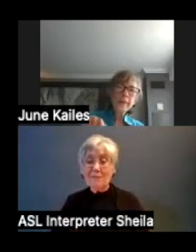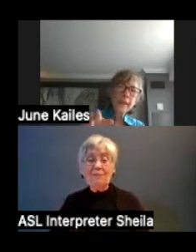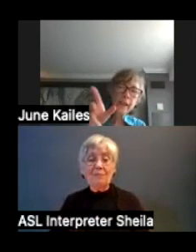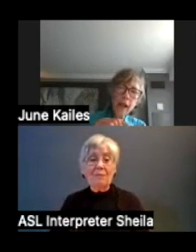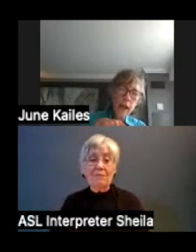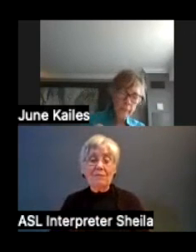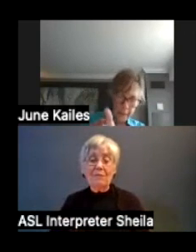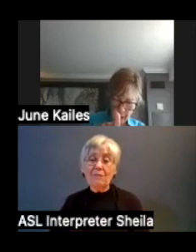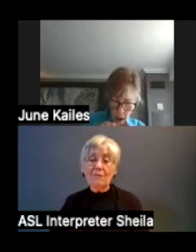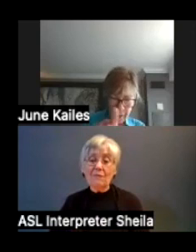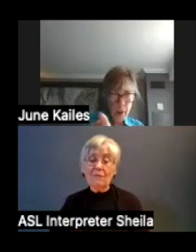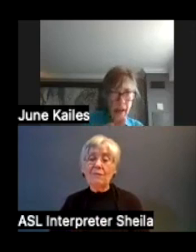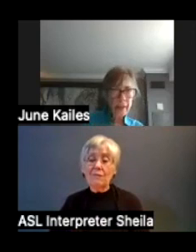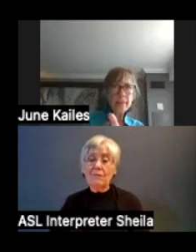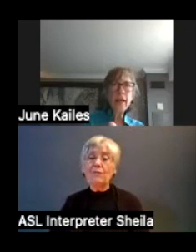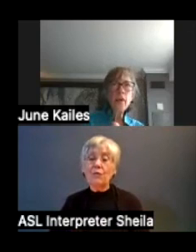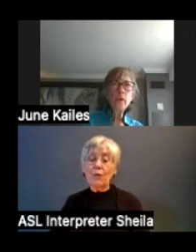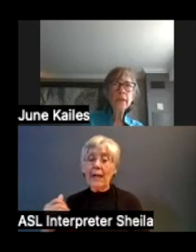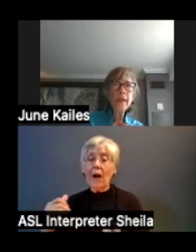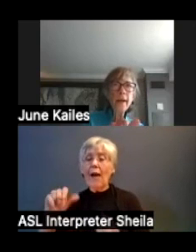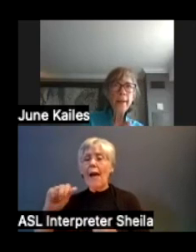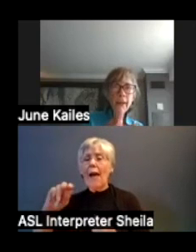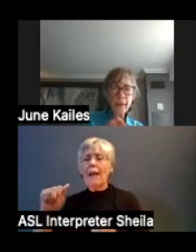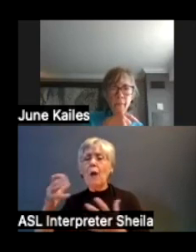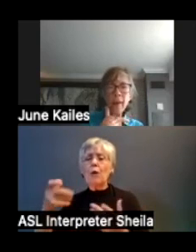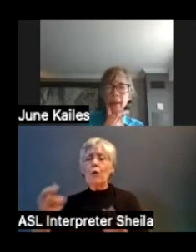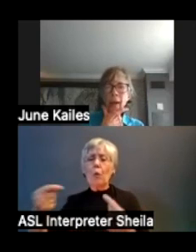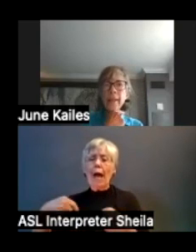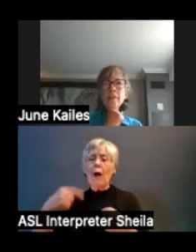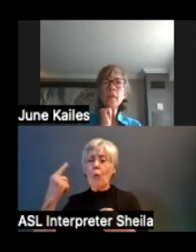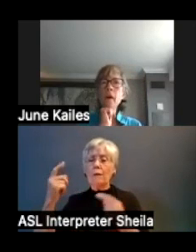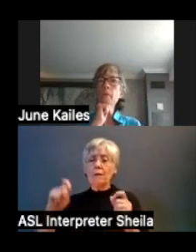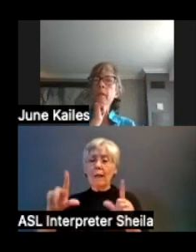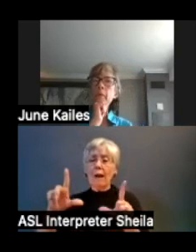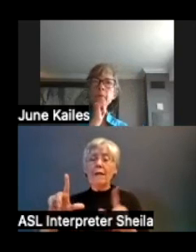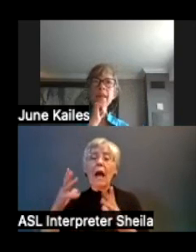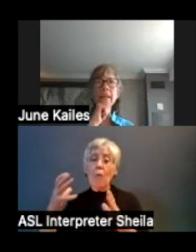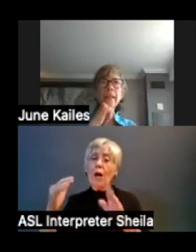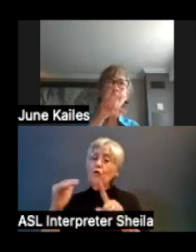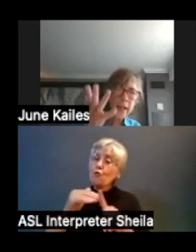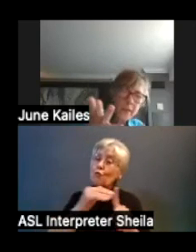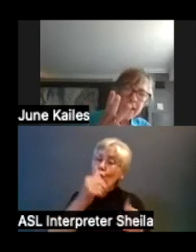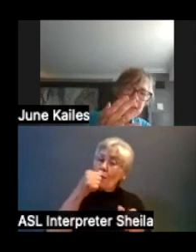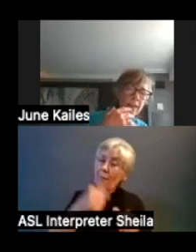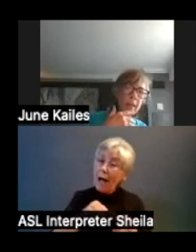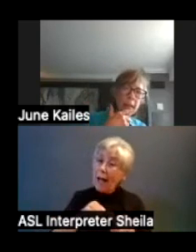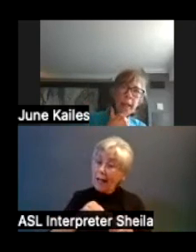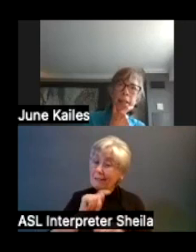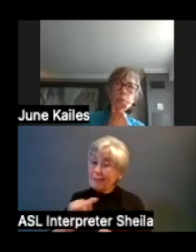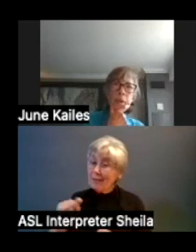So Sherry, I mean, I'm gonna go back to that one slide. I'd like to remind people that in many